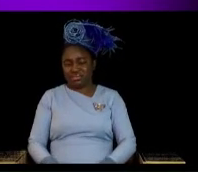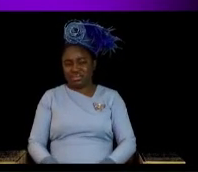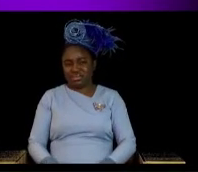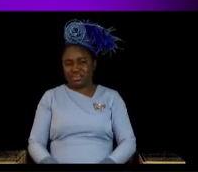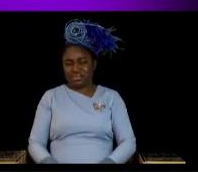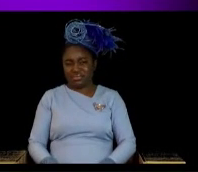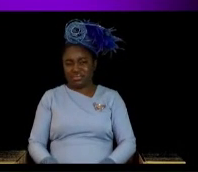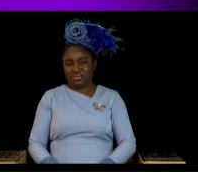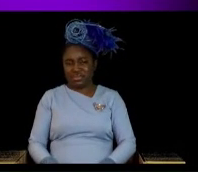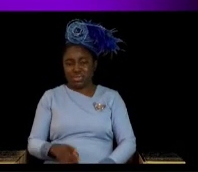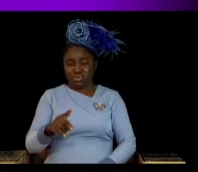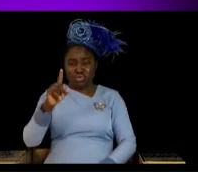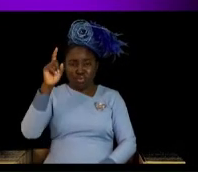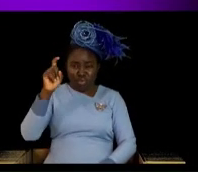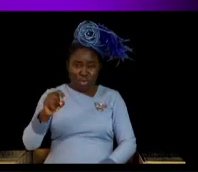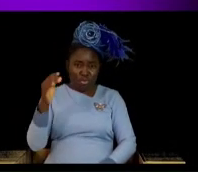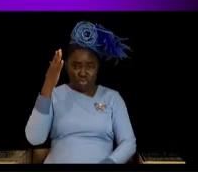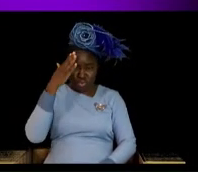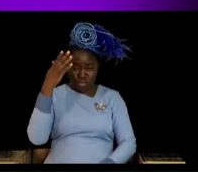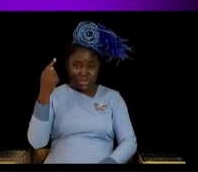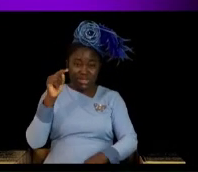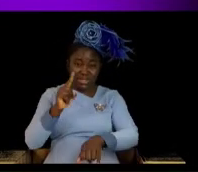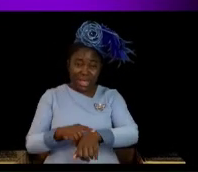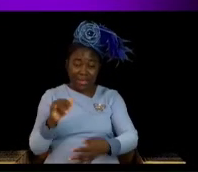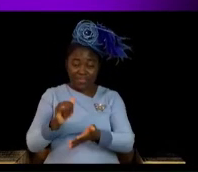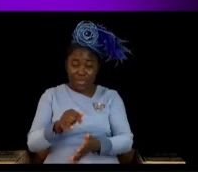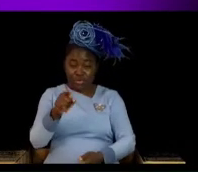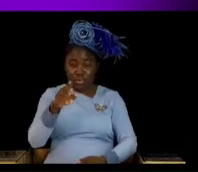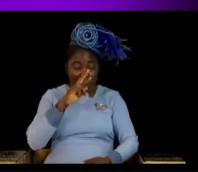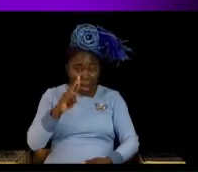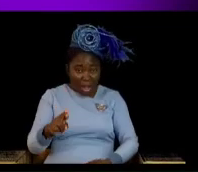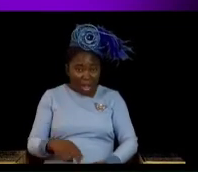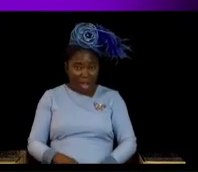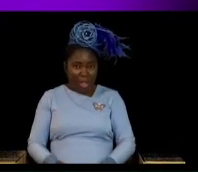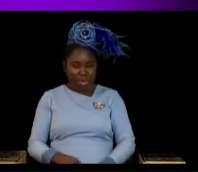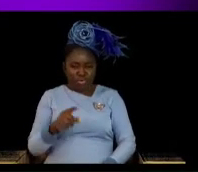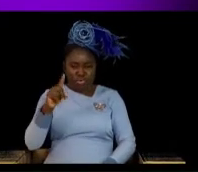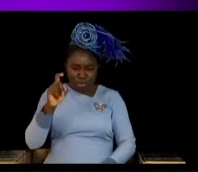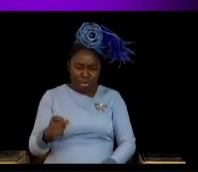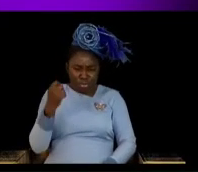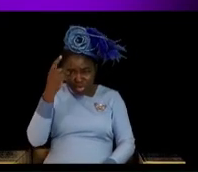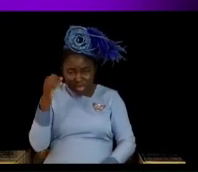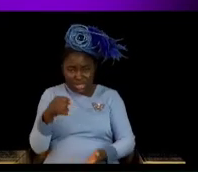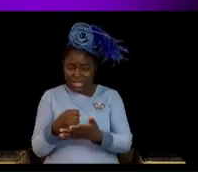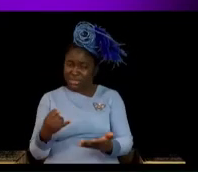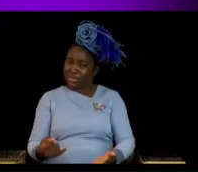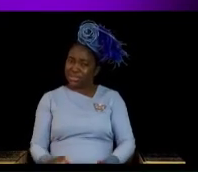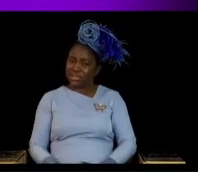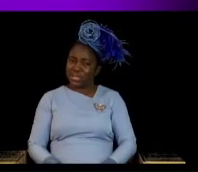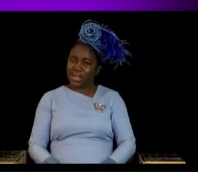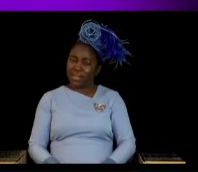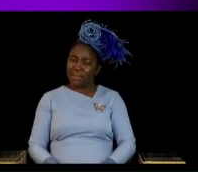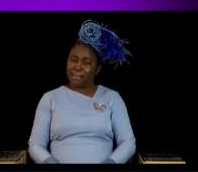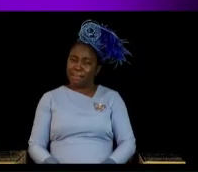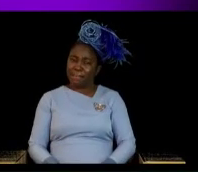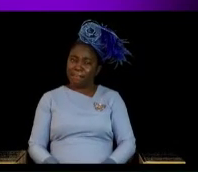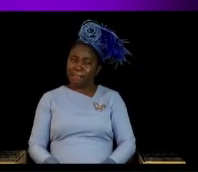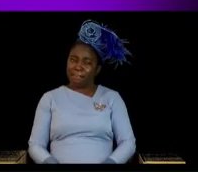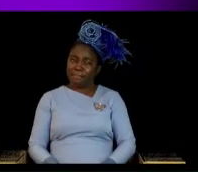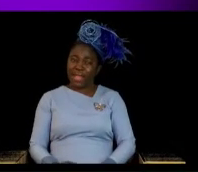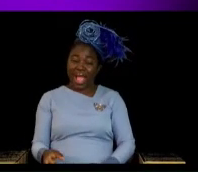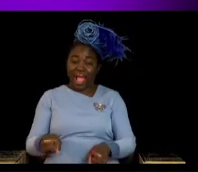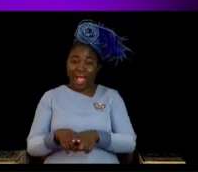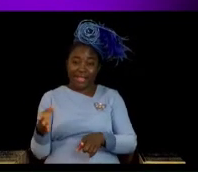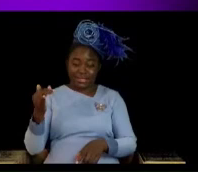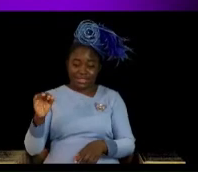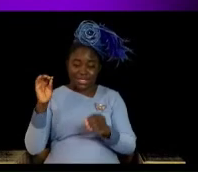The time and the season you are, you must understand it. And like the teachers in primary school in those